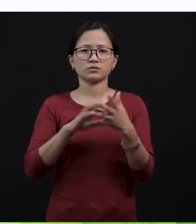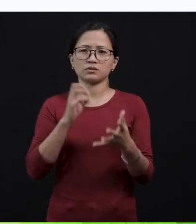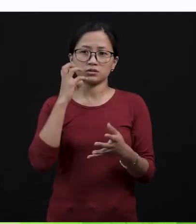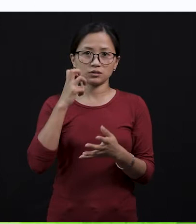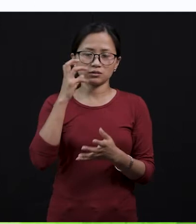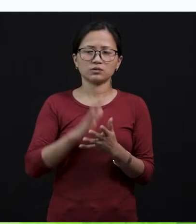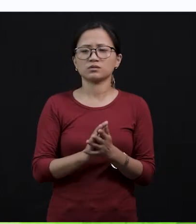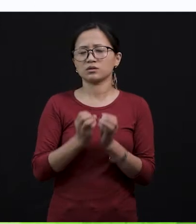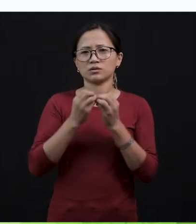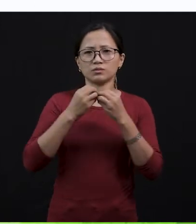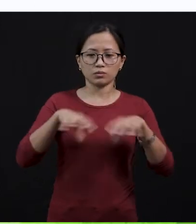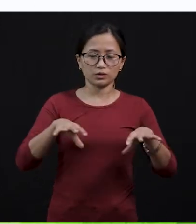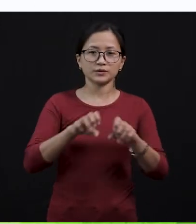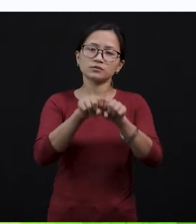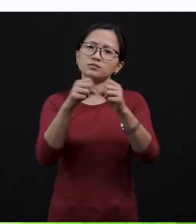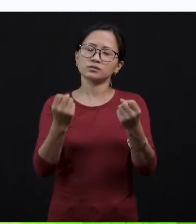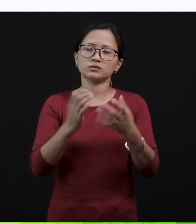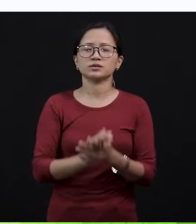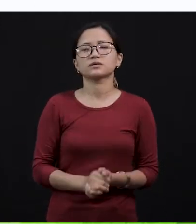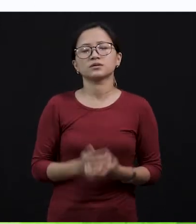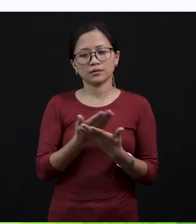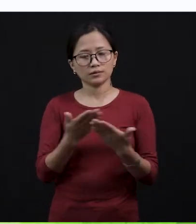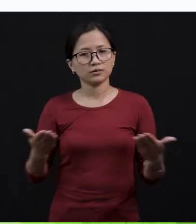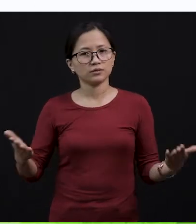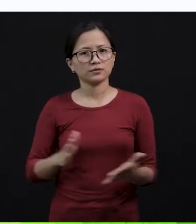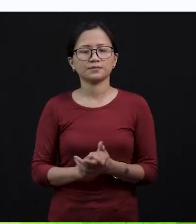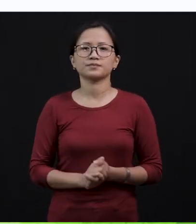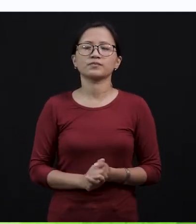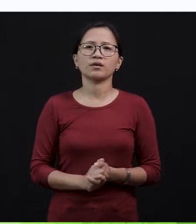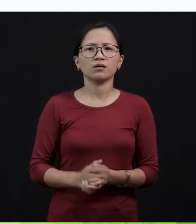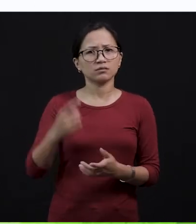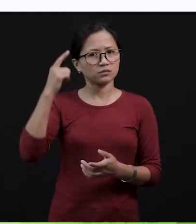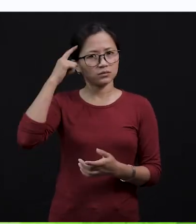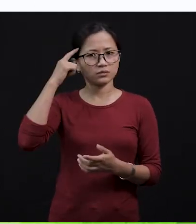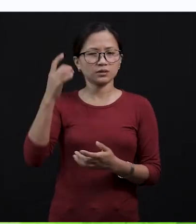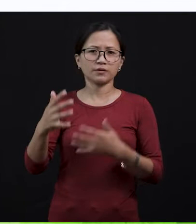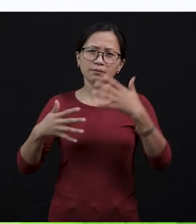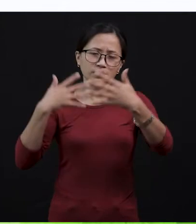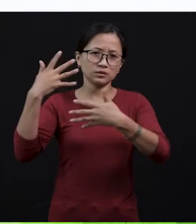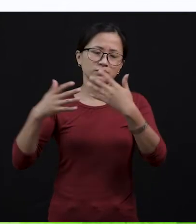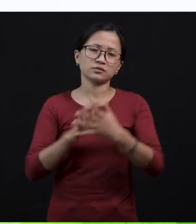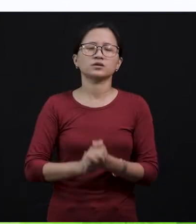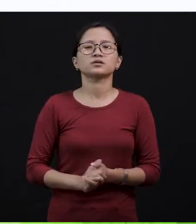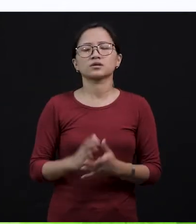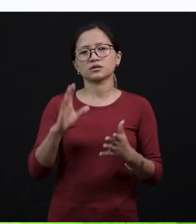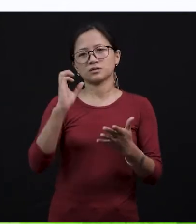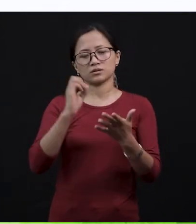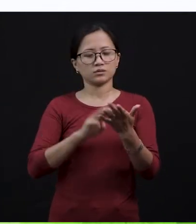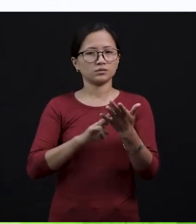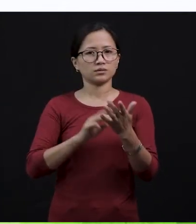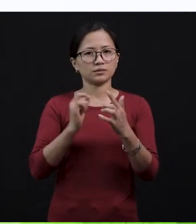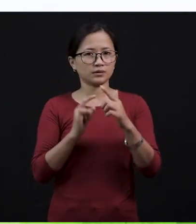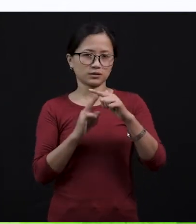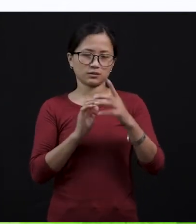on it or spoiled it in that manner. So all sorts of mischief they can also commit. Now,